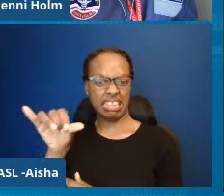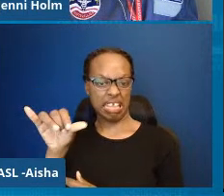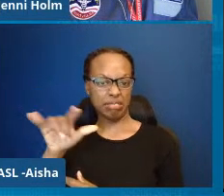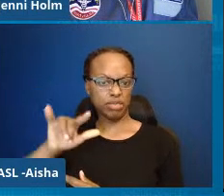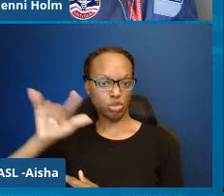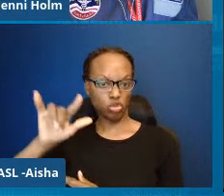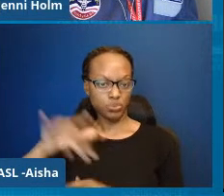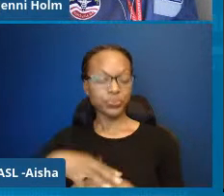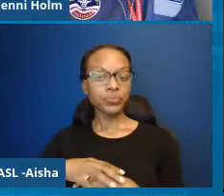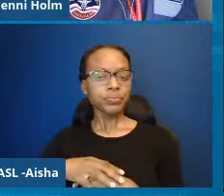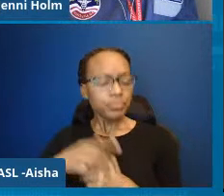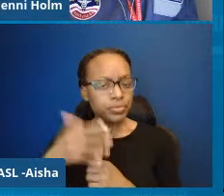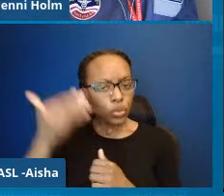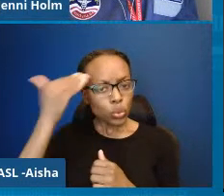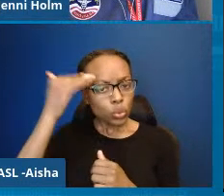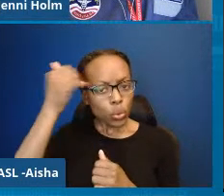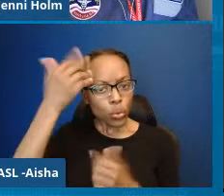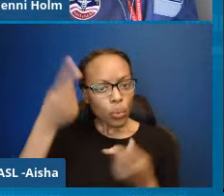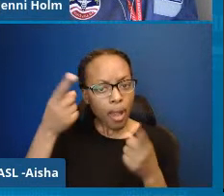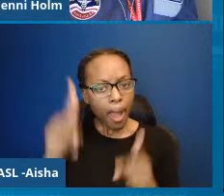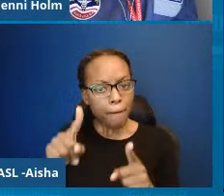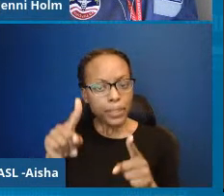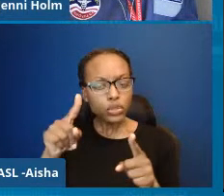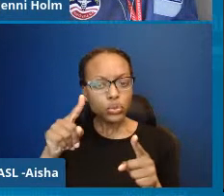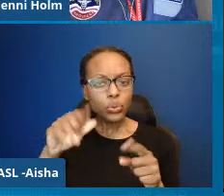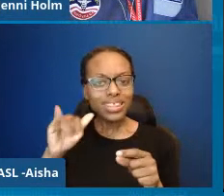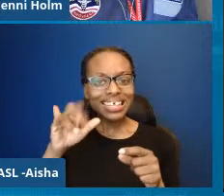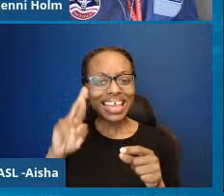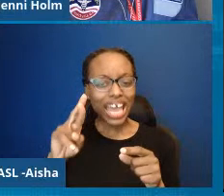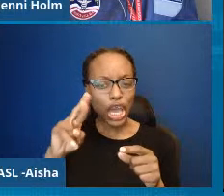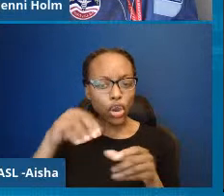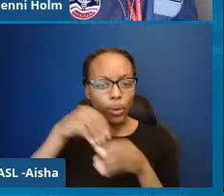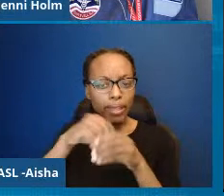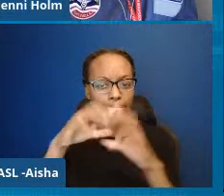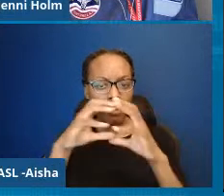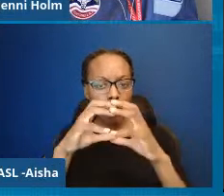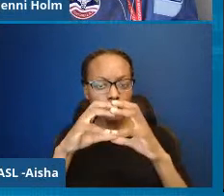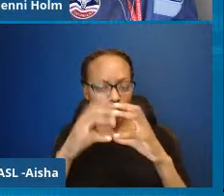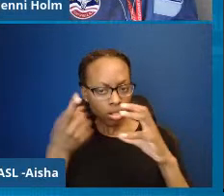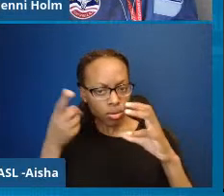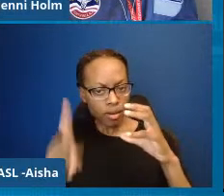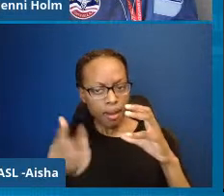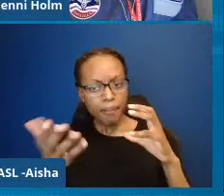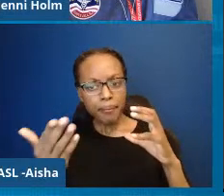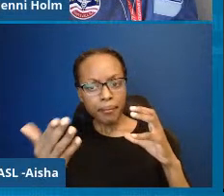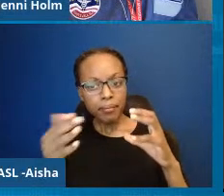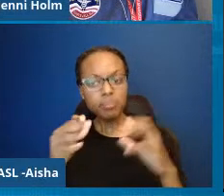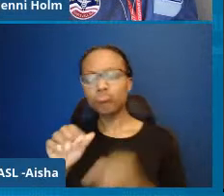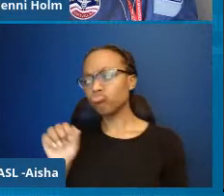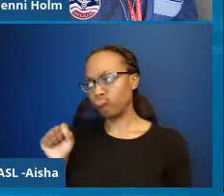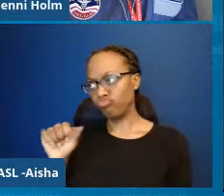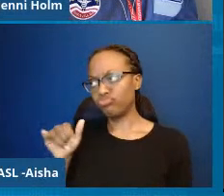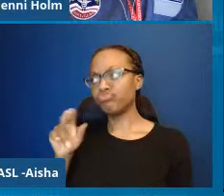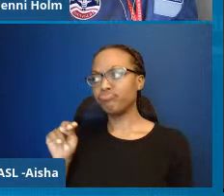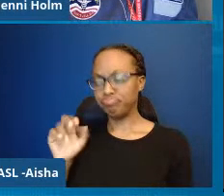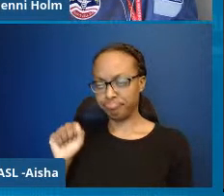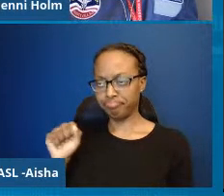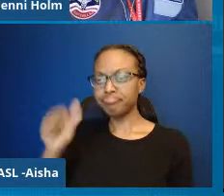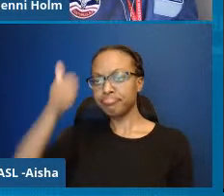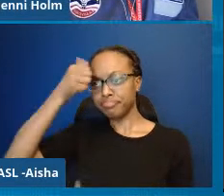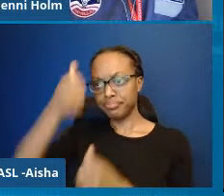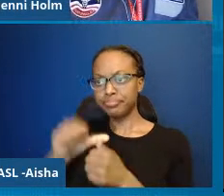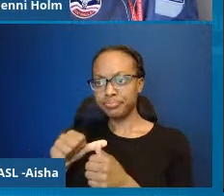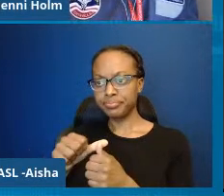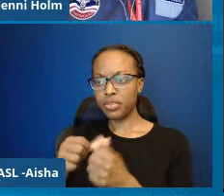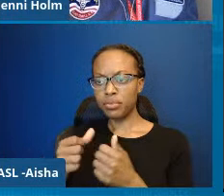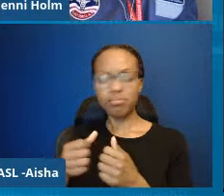know what happened to the air on board the capsule? So John, can you give us a quick description of something that might have happened to the